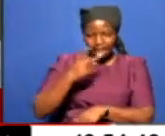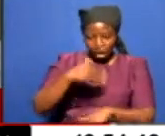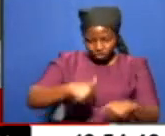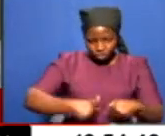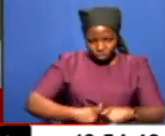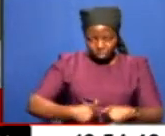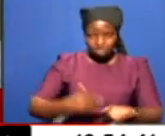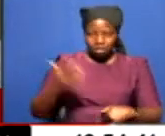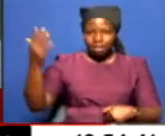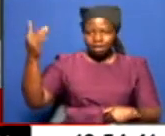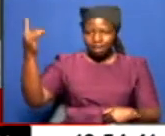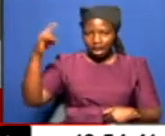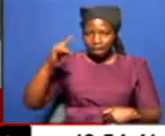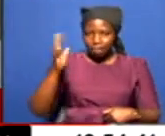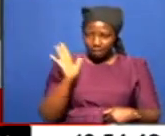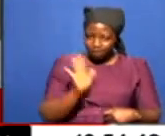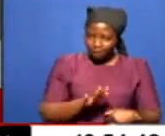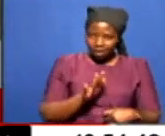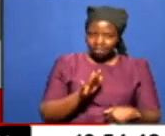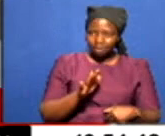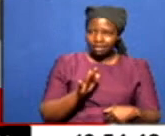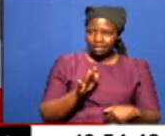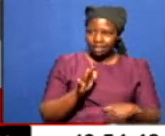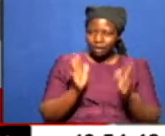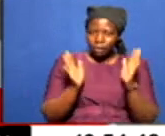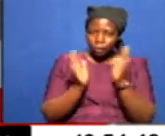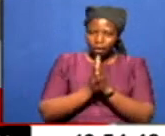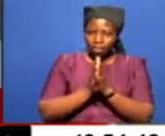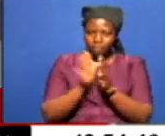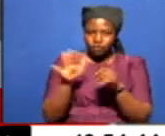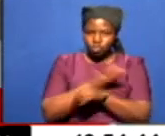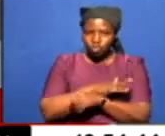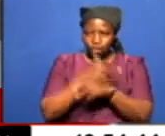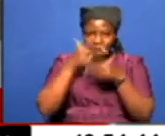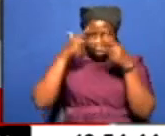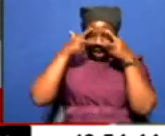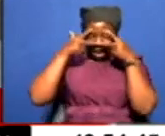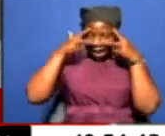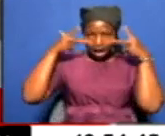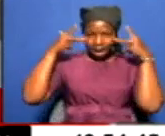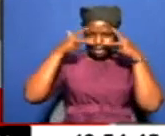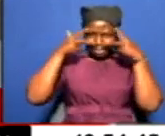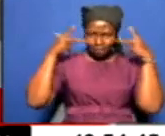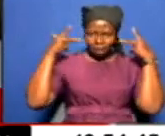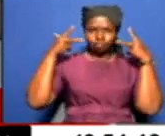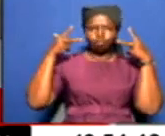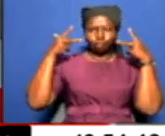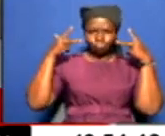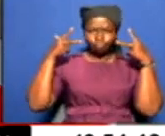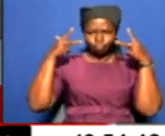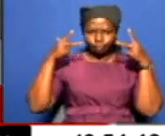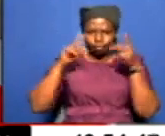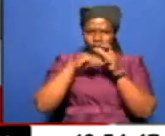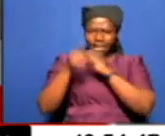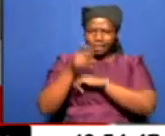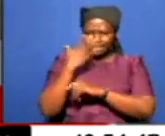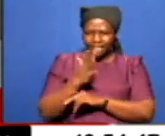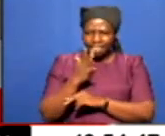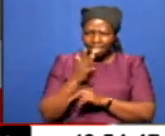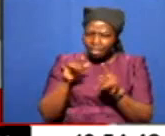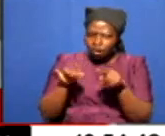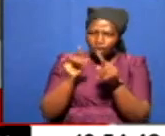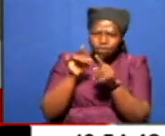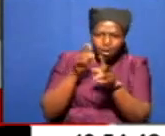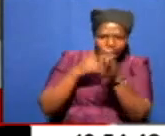in full Al-Shabaab gear, mm-hmm. how do they react? The first reaction will be maybe to shoot